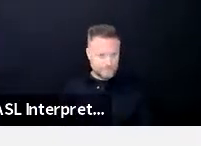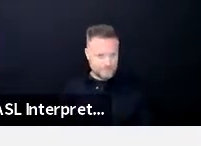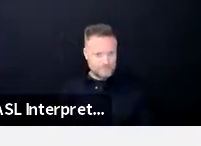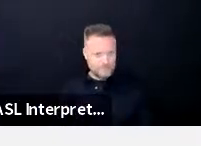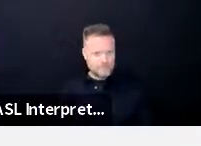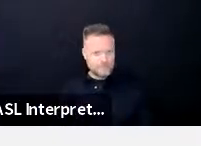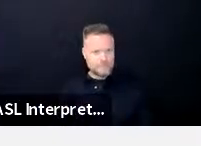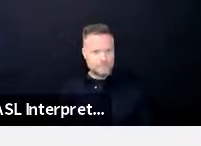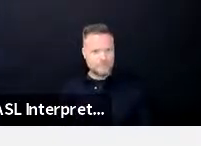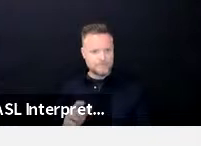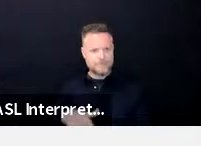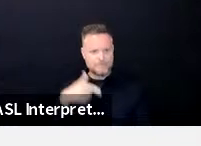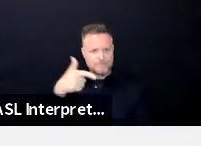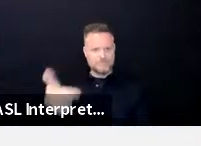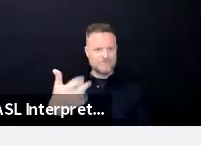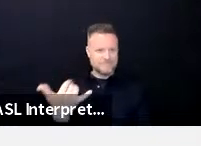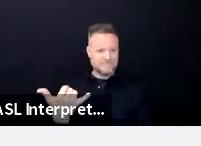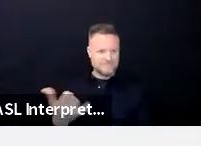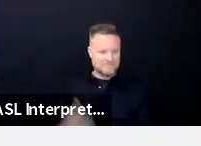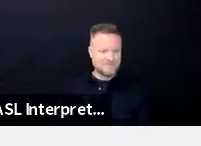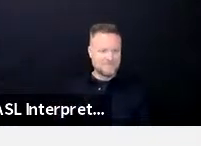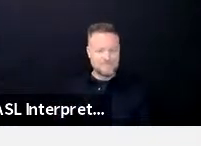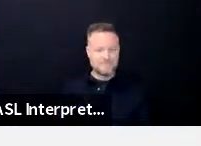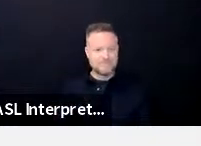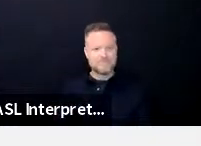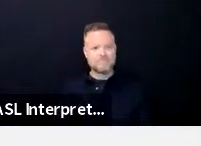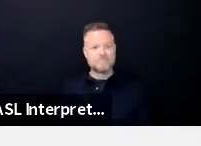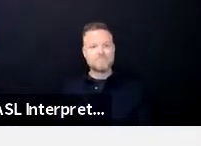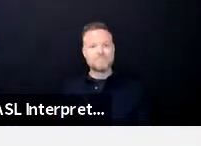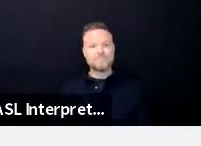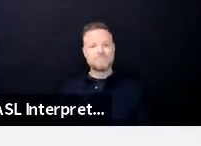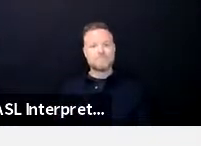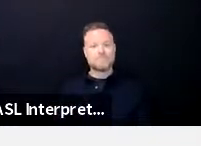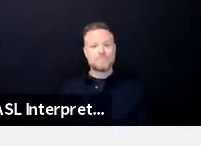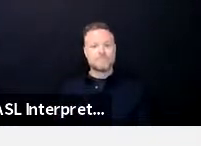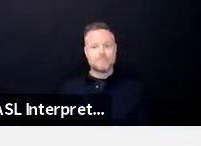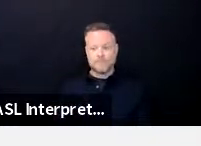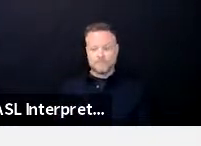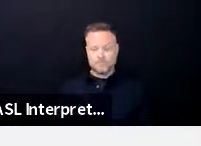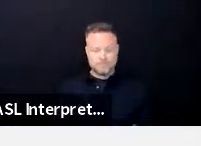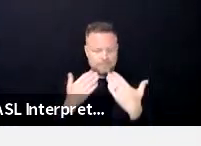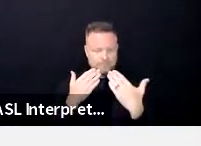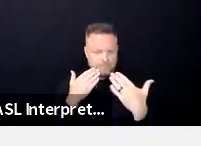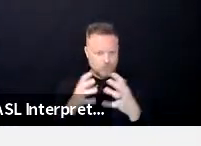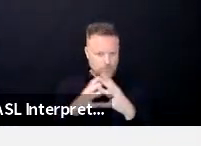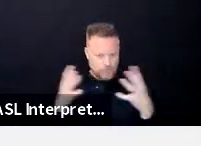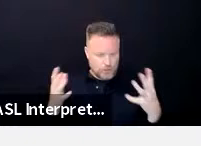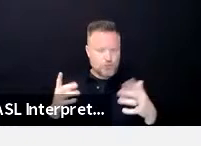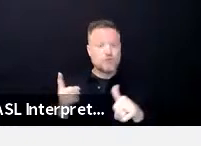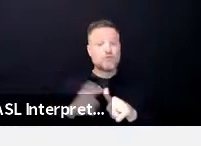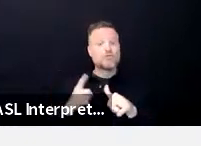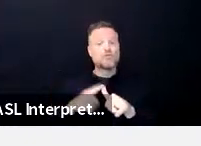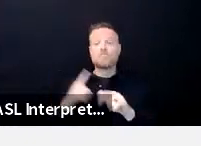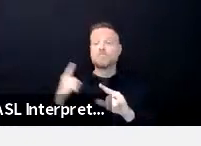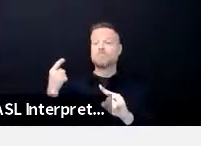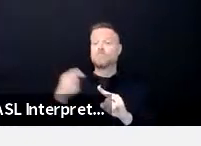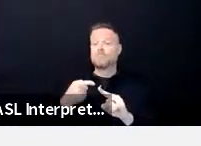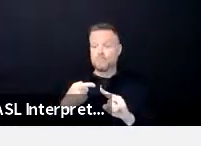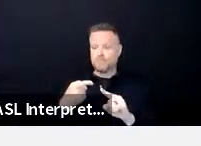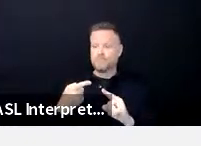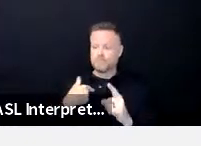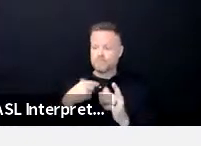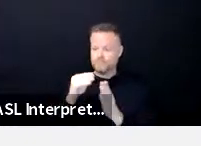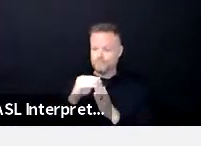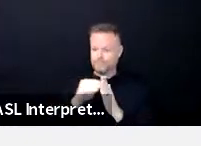I'll hand it over to Aude now. Thank you so much. And first, I would like to point out that I also wrote down in my